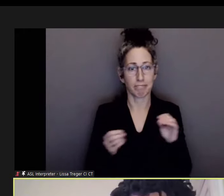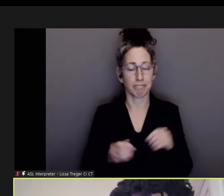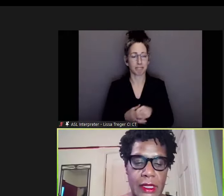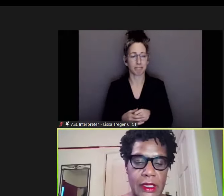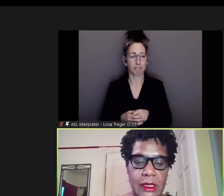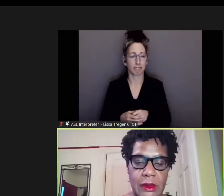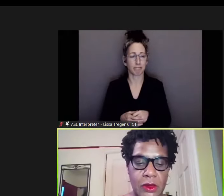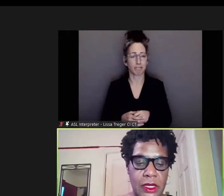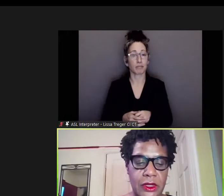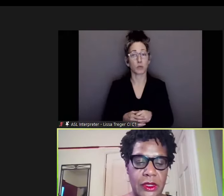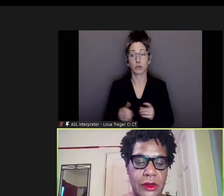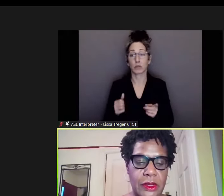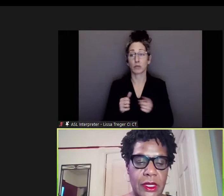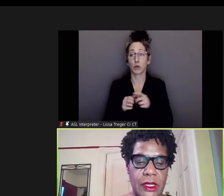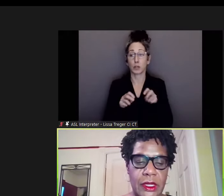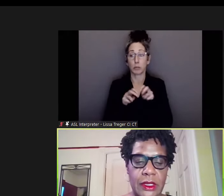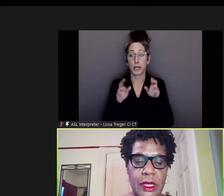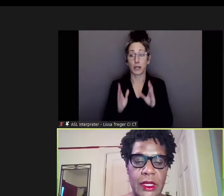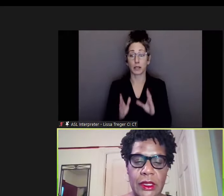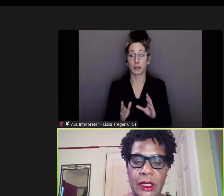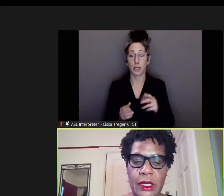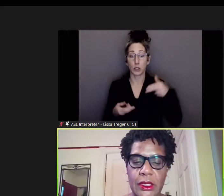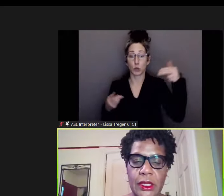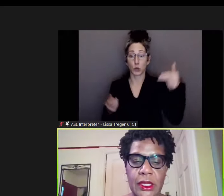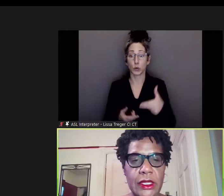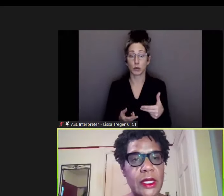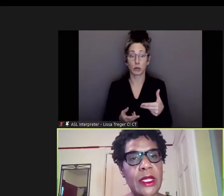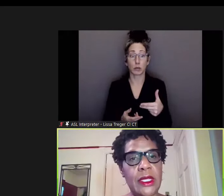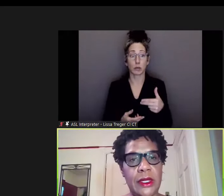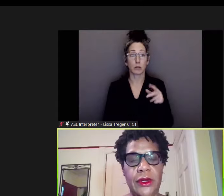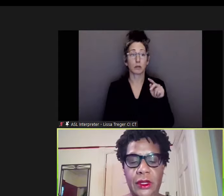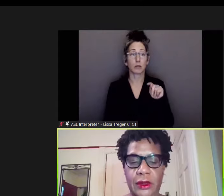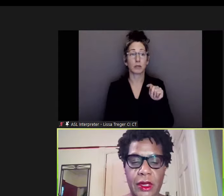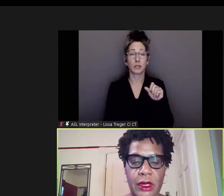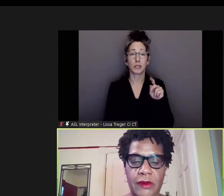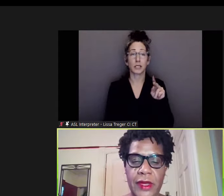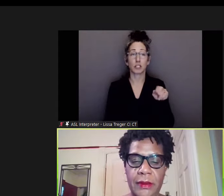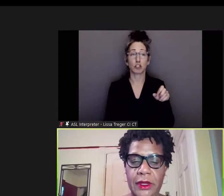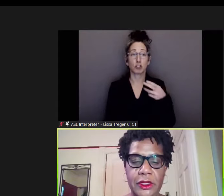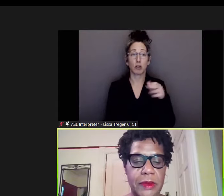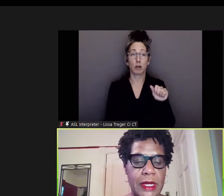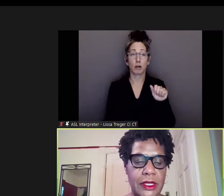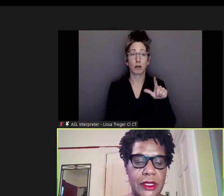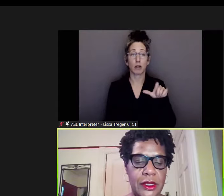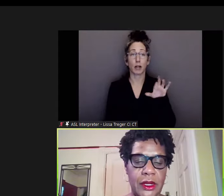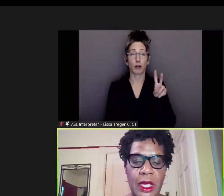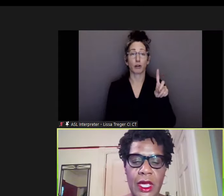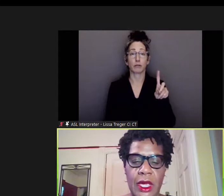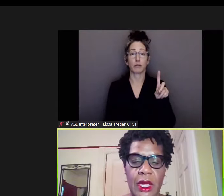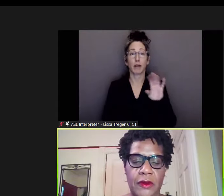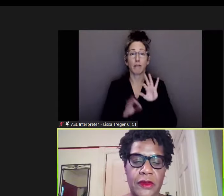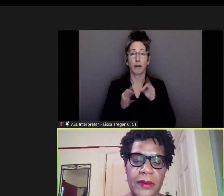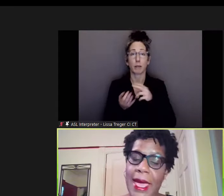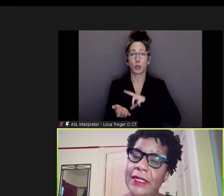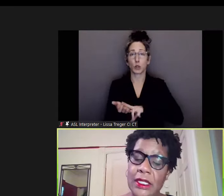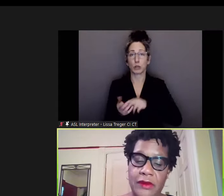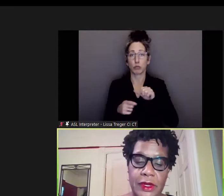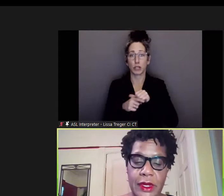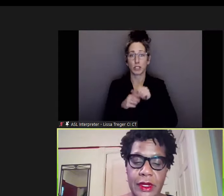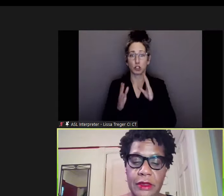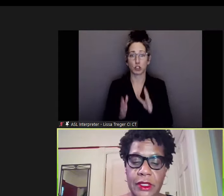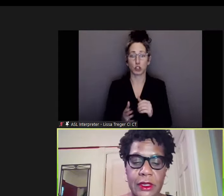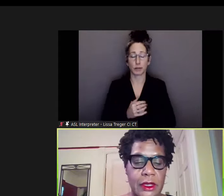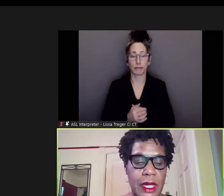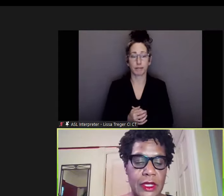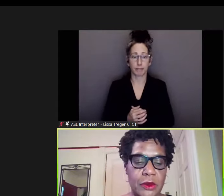So our first panelist that I'm going to introduce is Takesha Leonard, family nurse practitioner. For the past